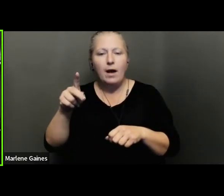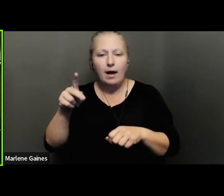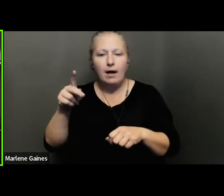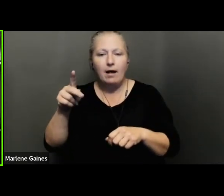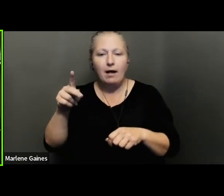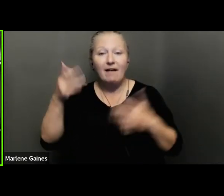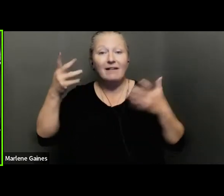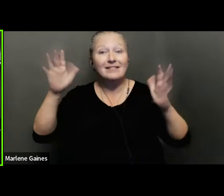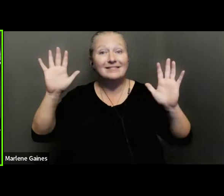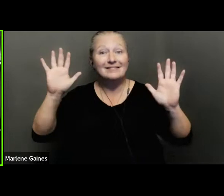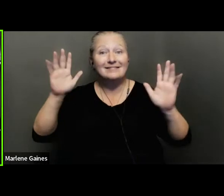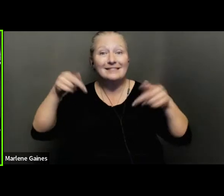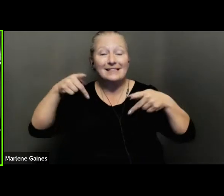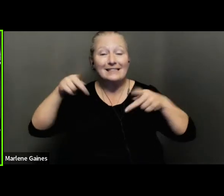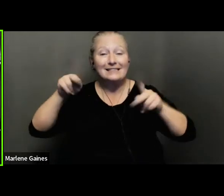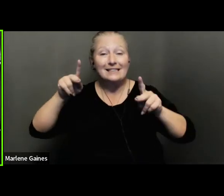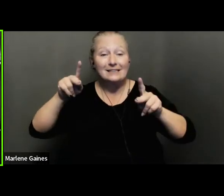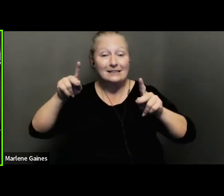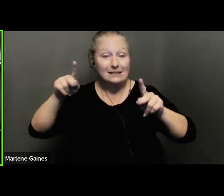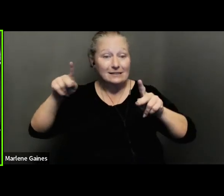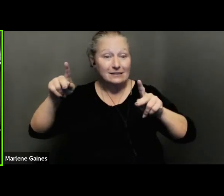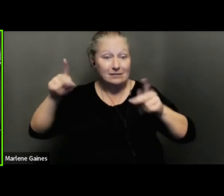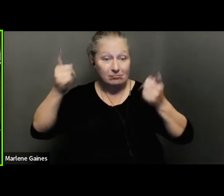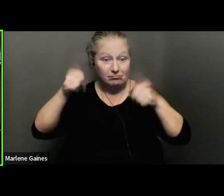think- it. Consensus.